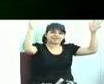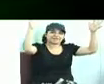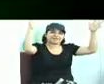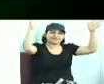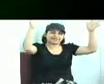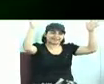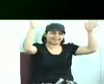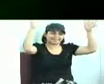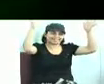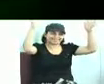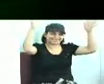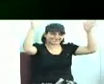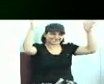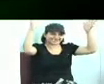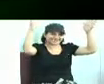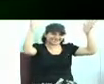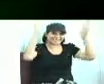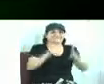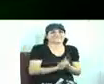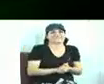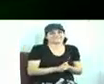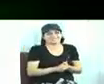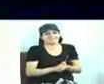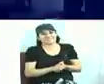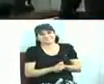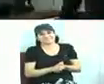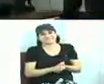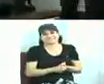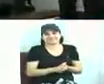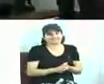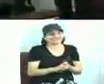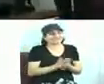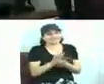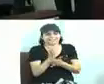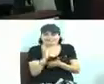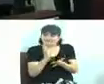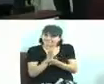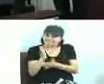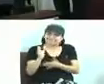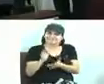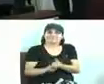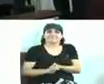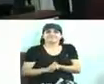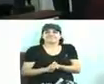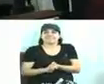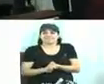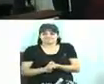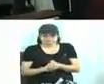shout. All right.